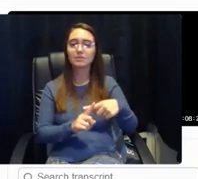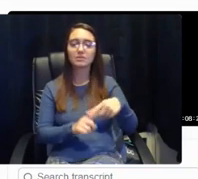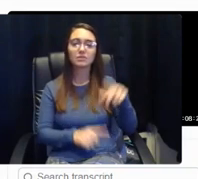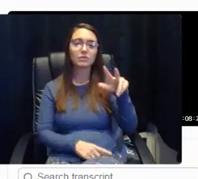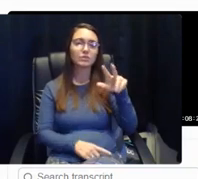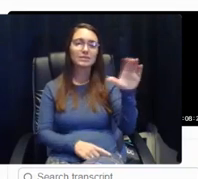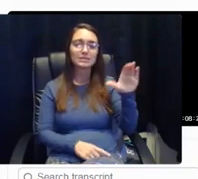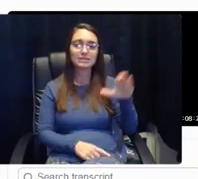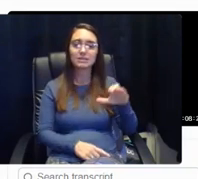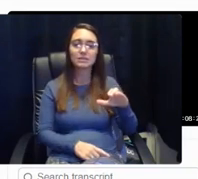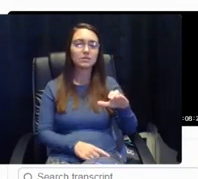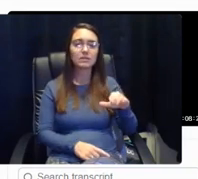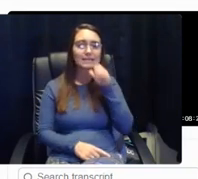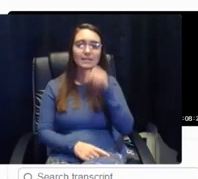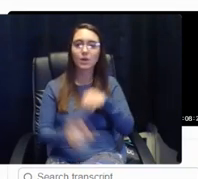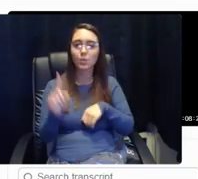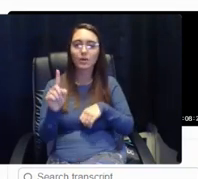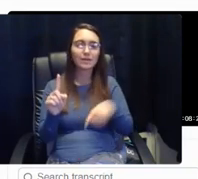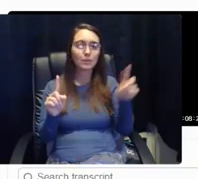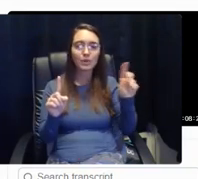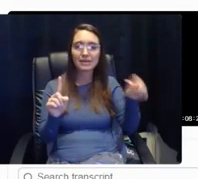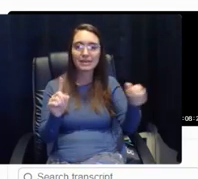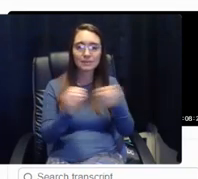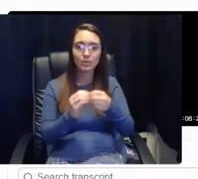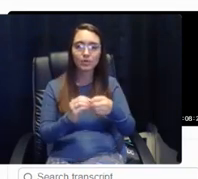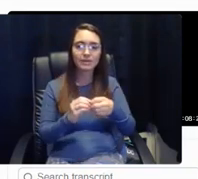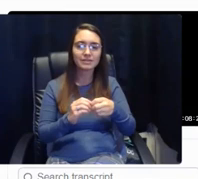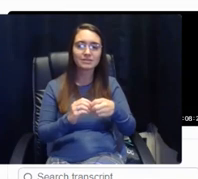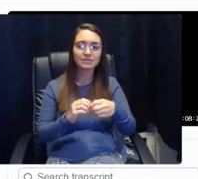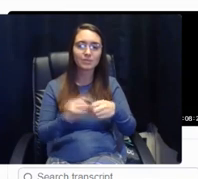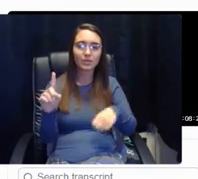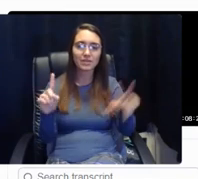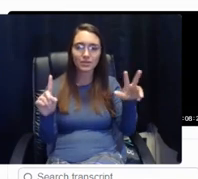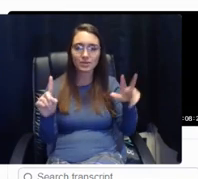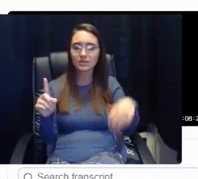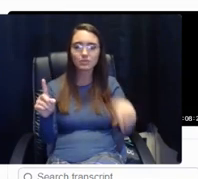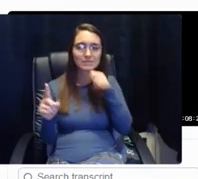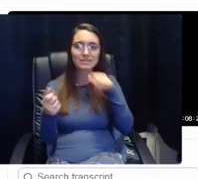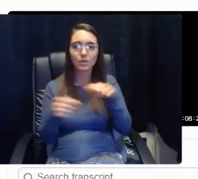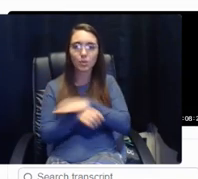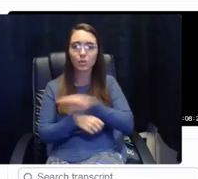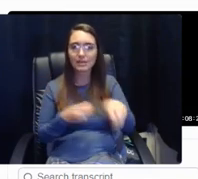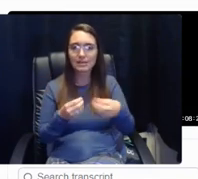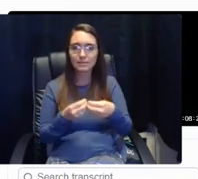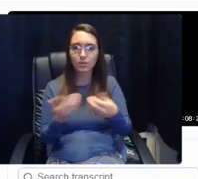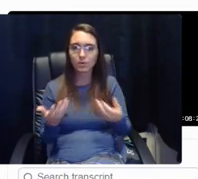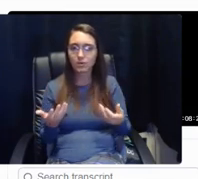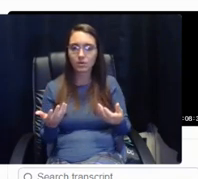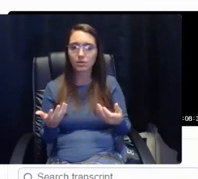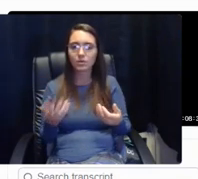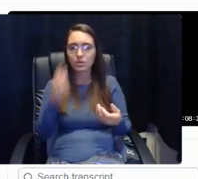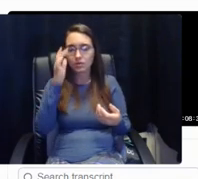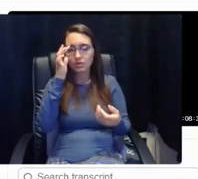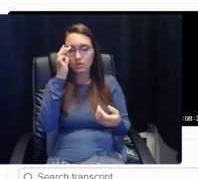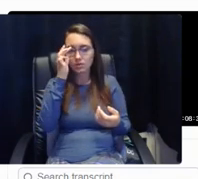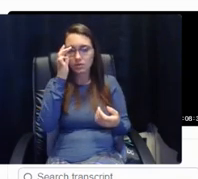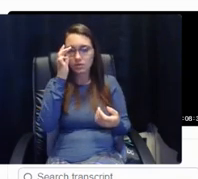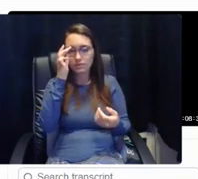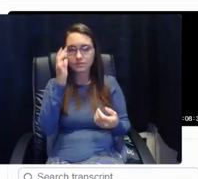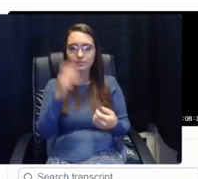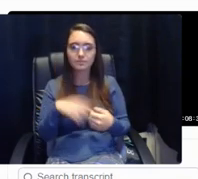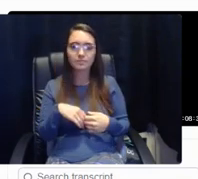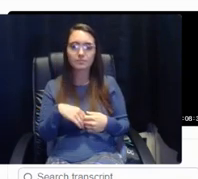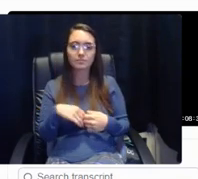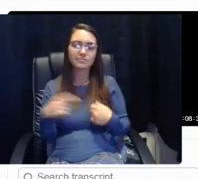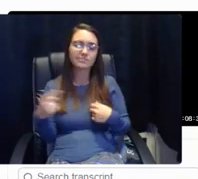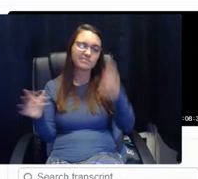now 1-to-1, this is no longer a whole, okay? The reaction, to, let's say B,